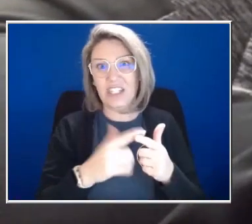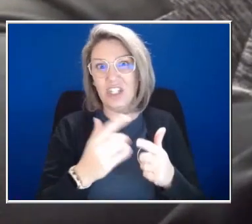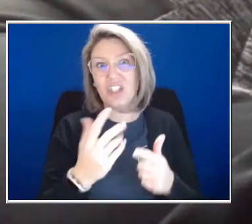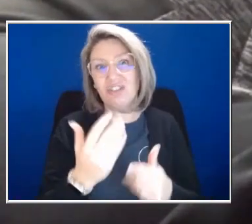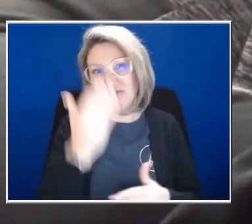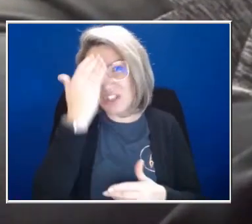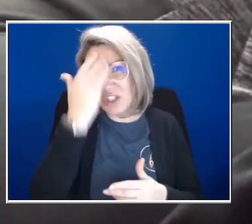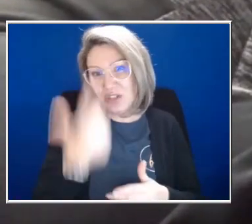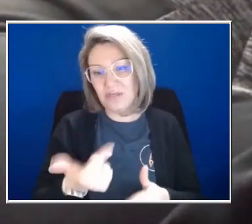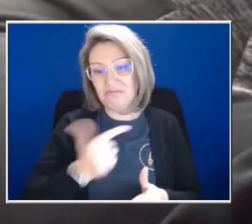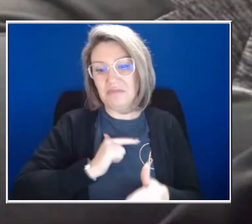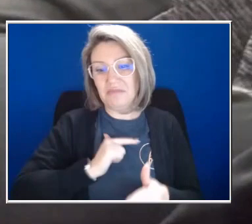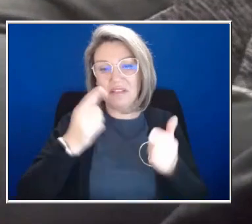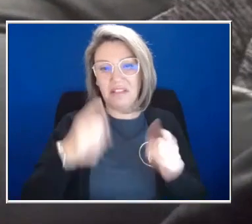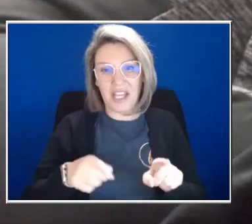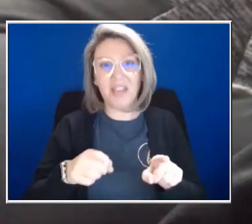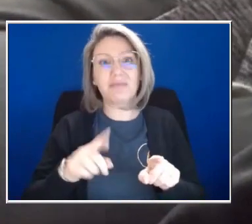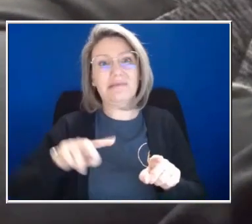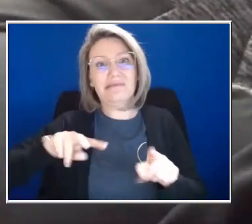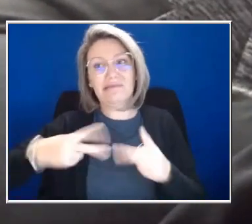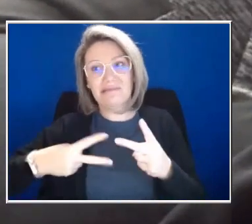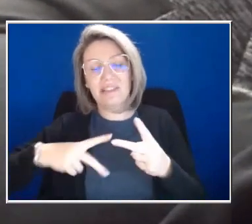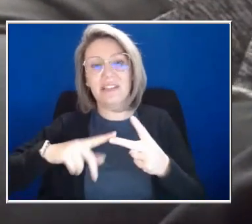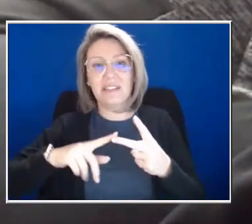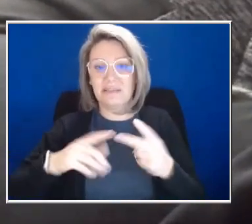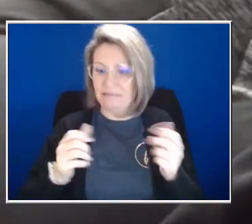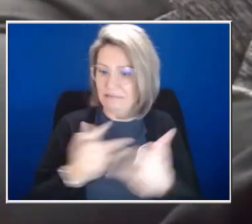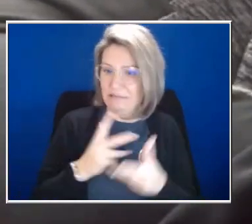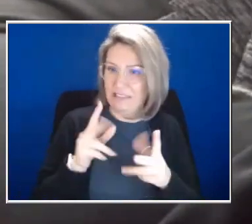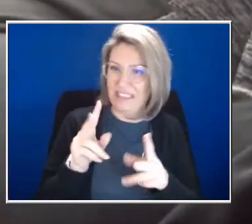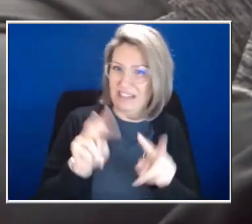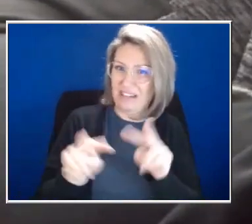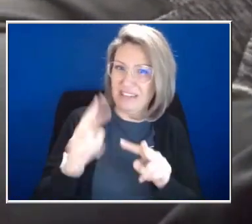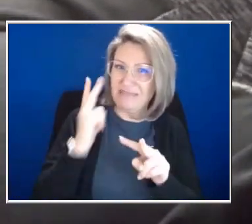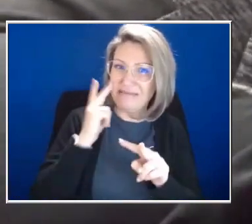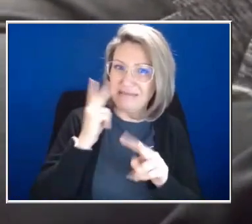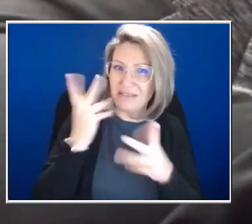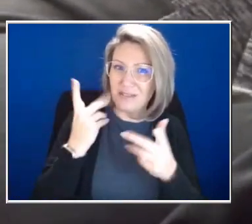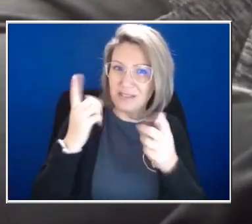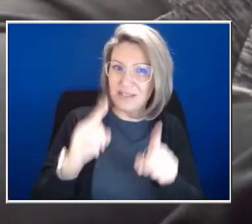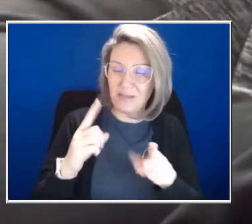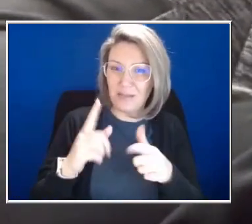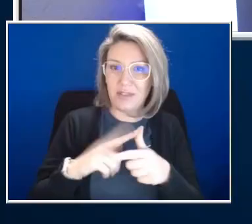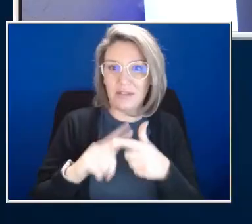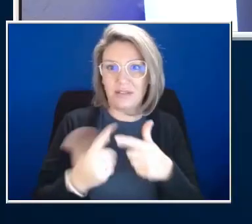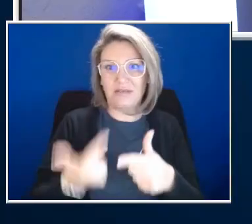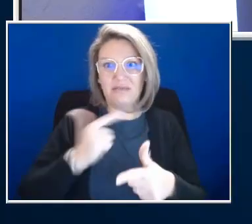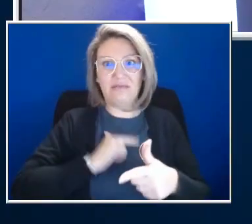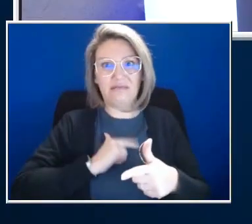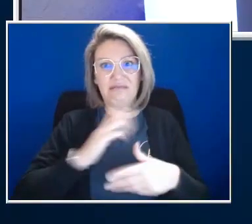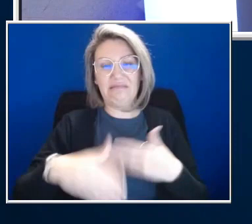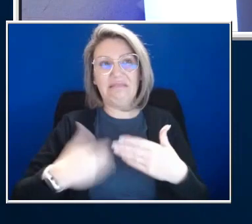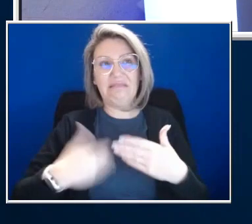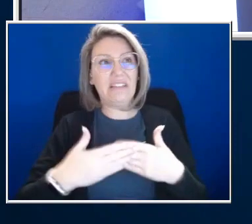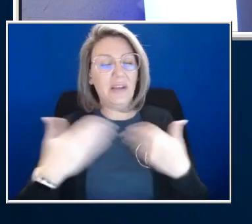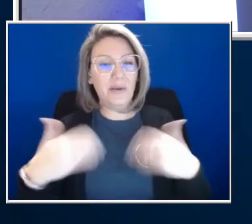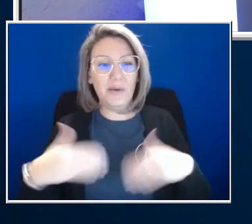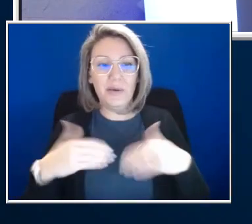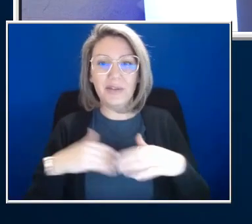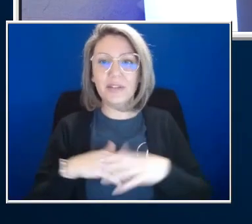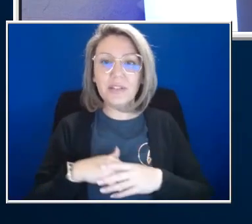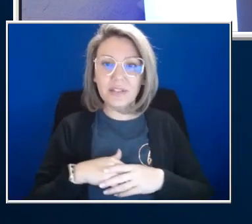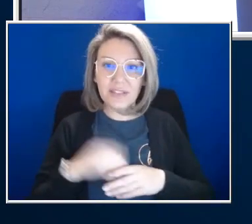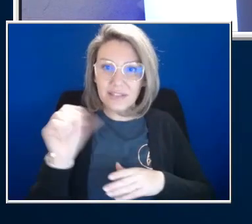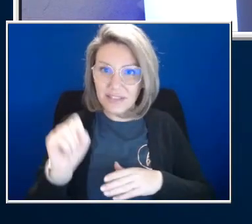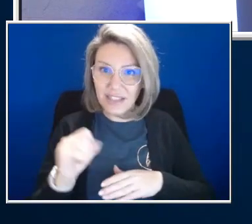scary to watch him go through what he was going through, and then know I'm next. Yeah, I was going to say that when I first talked